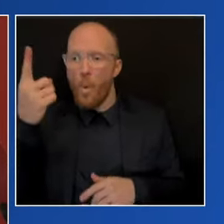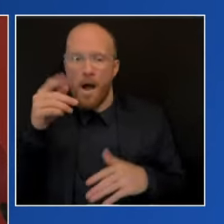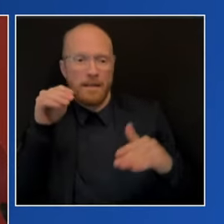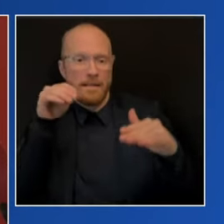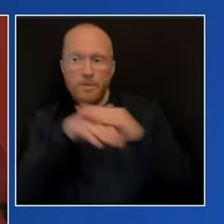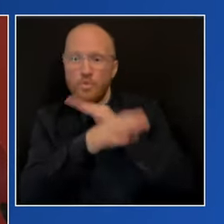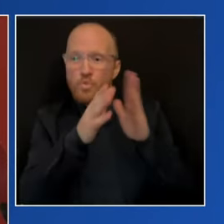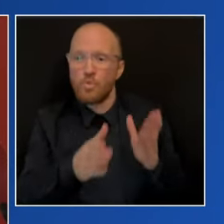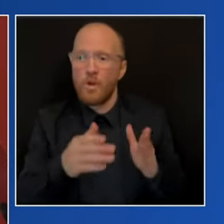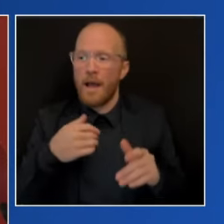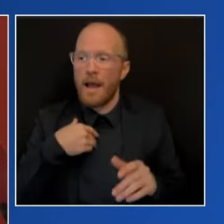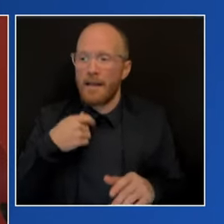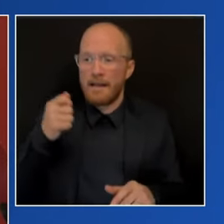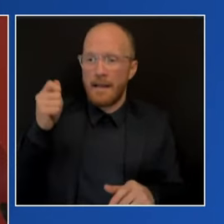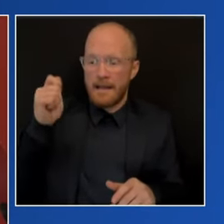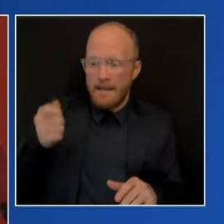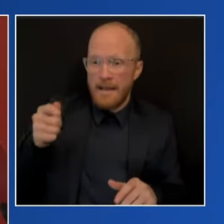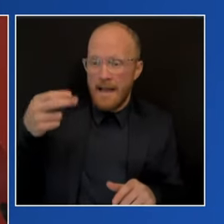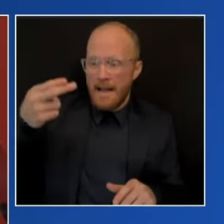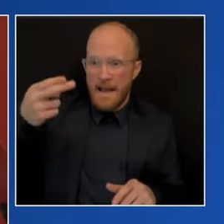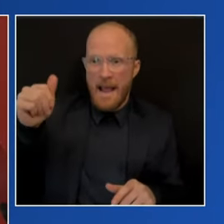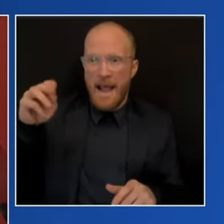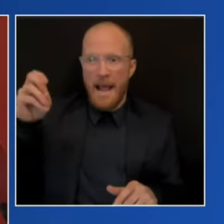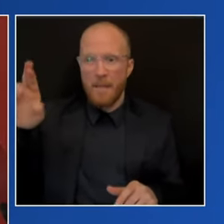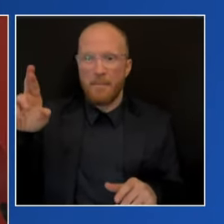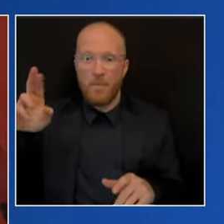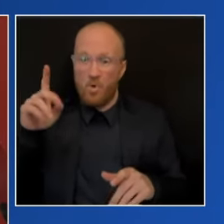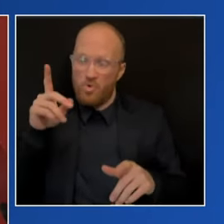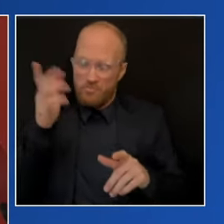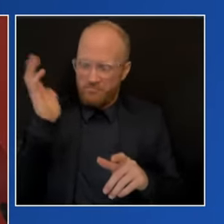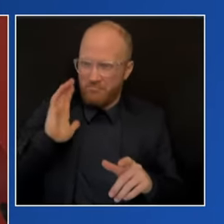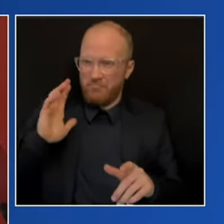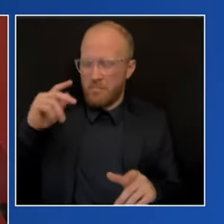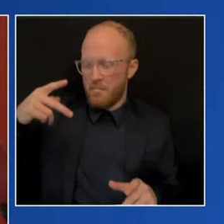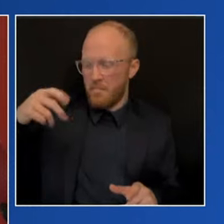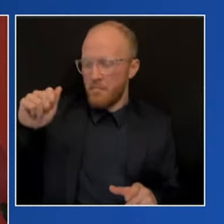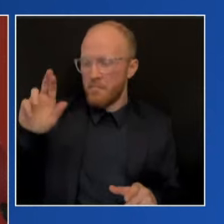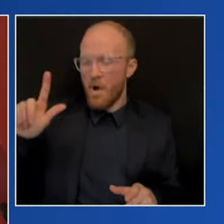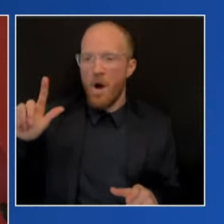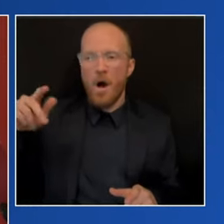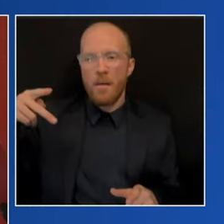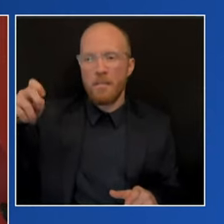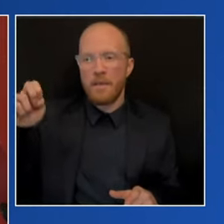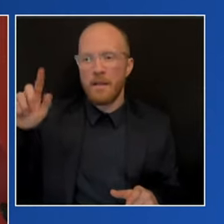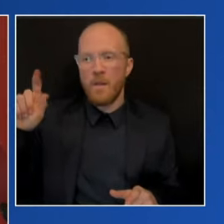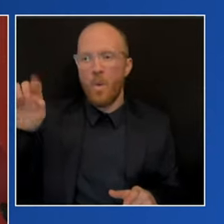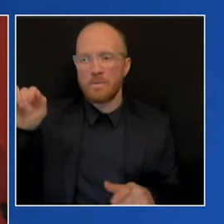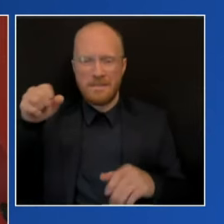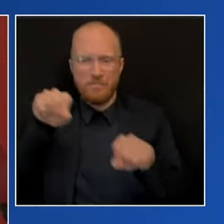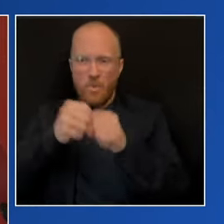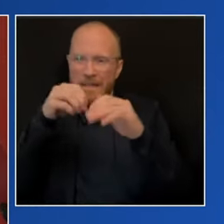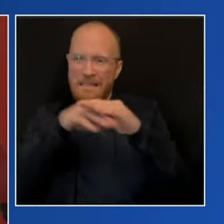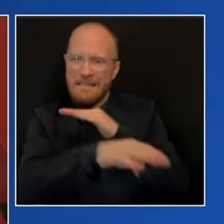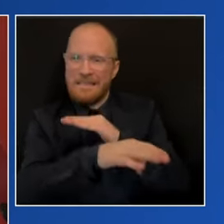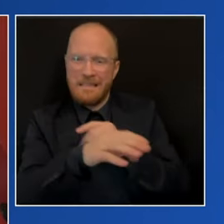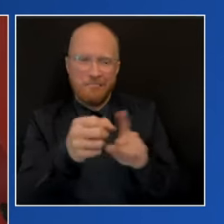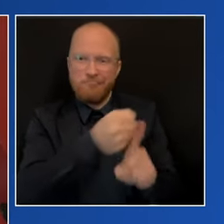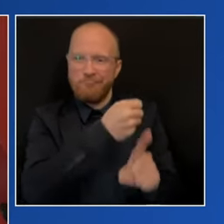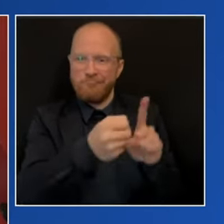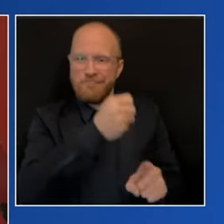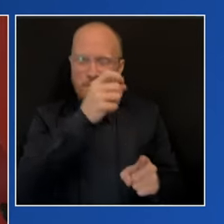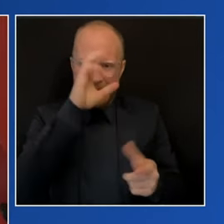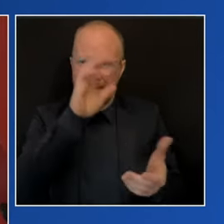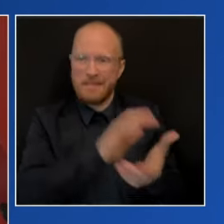hammer to Paul Pelosi's skull and echoing the very same words used on January 6th,